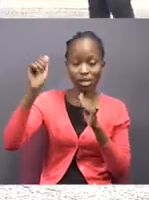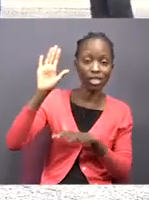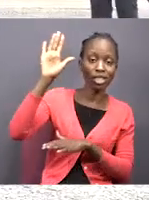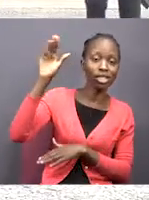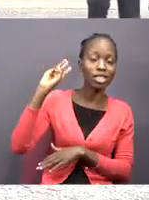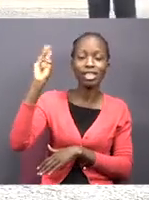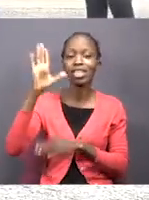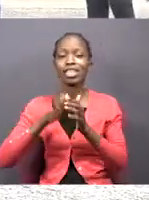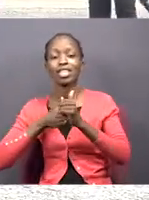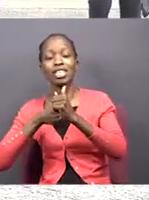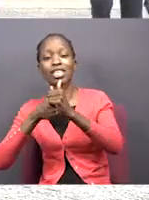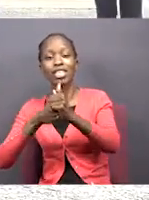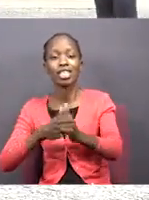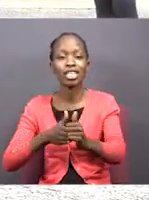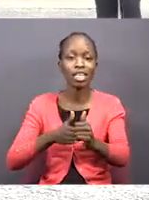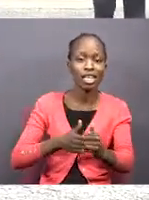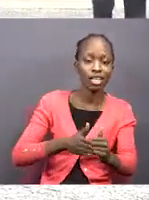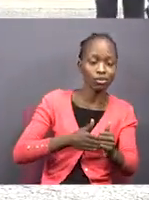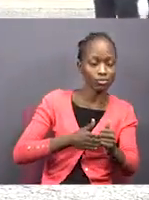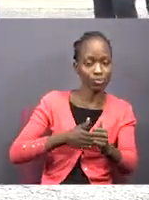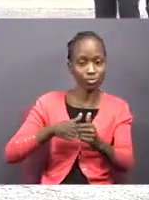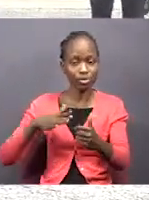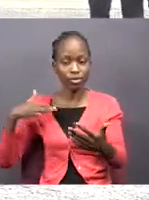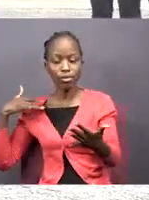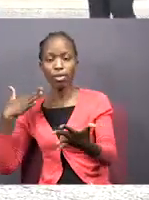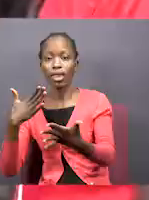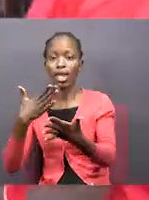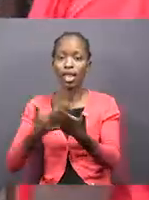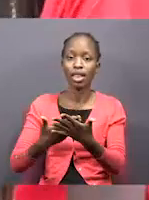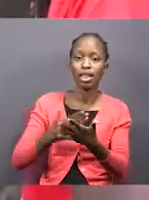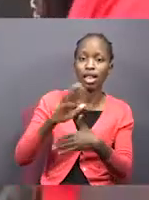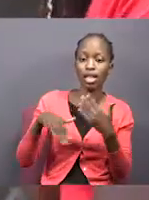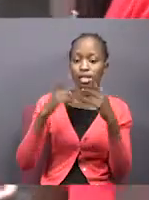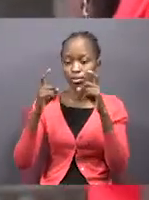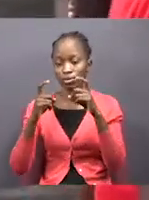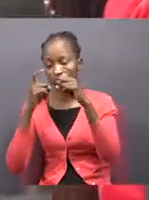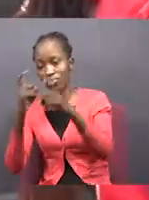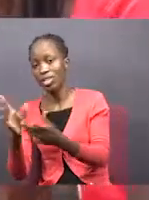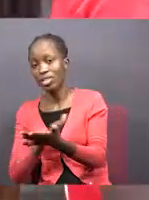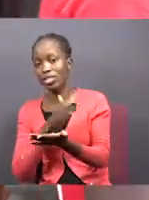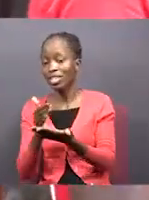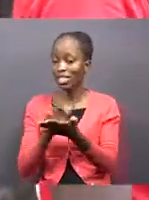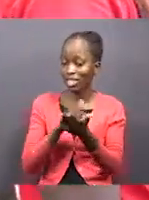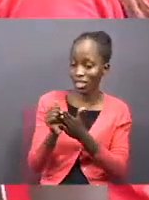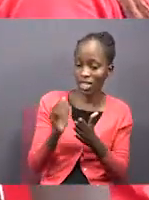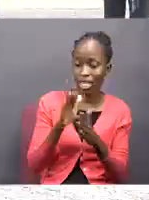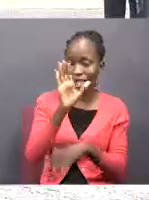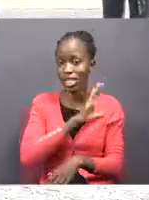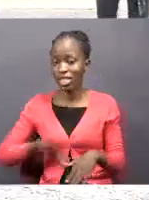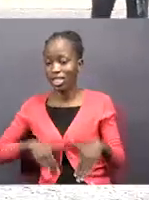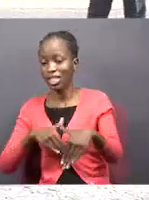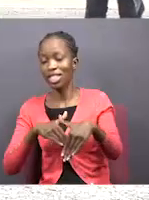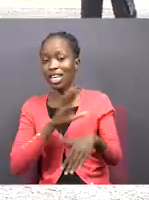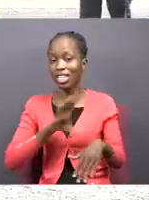every foe is vanquished, and Christ is Lord indeed. All right, yes. At